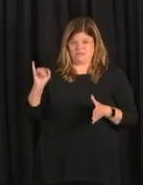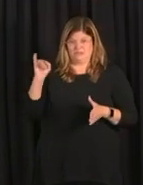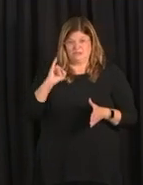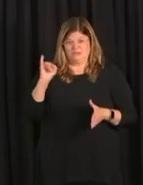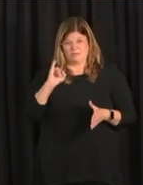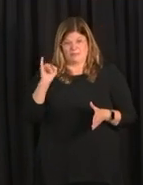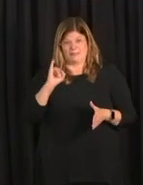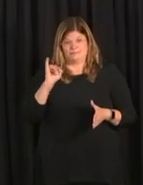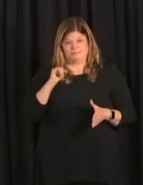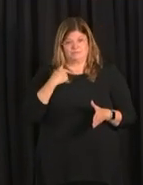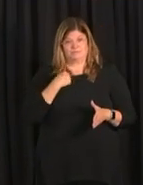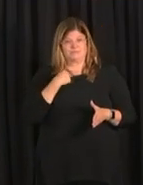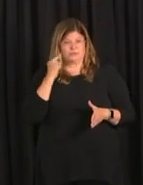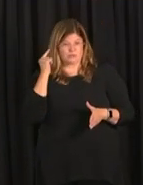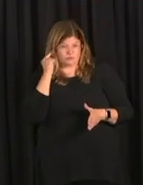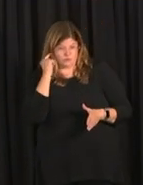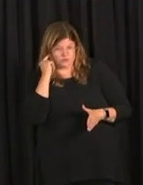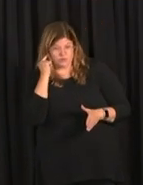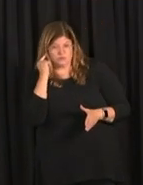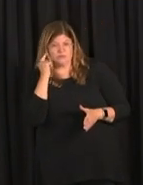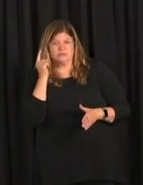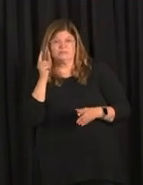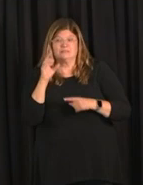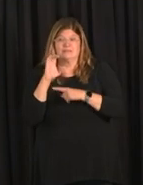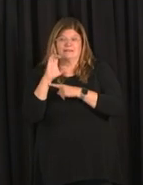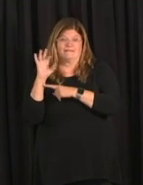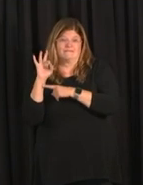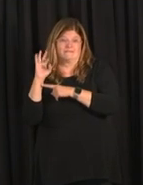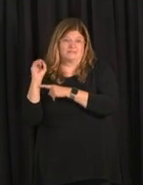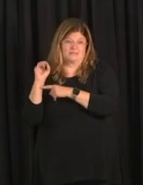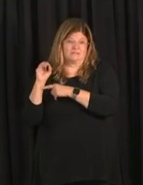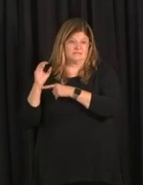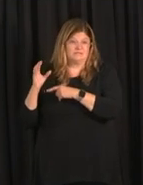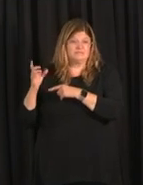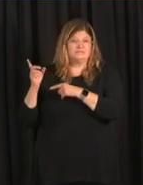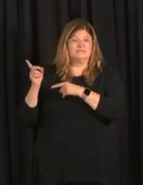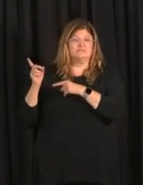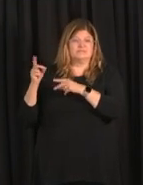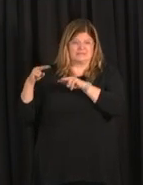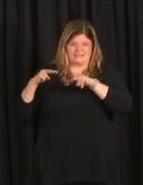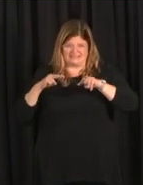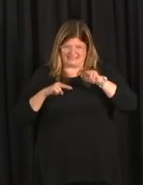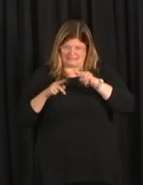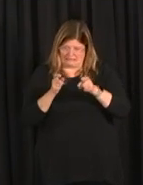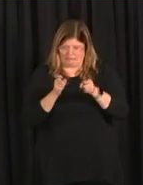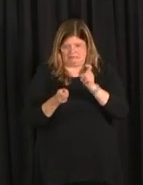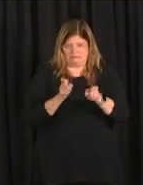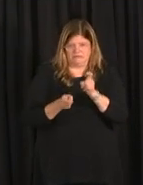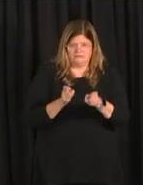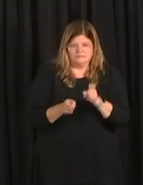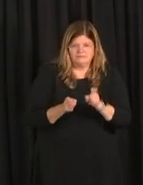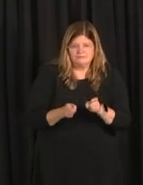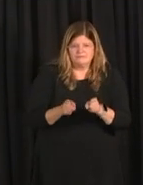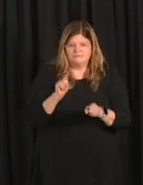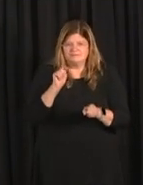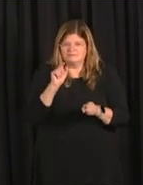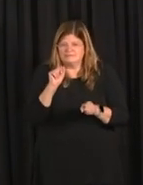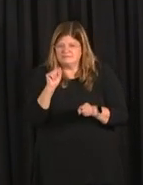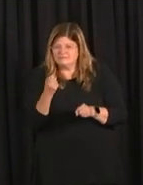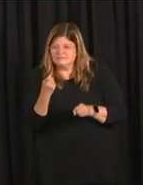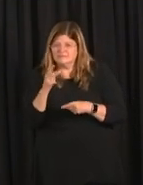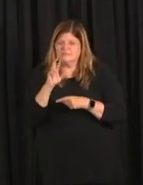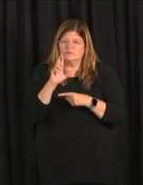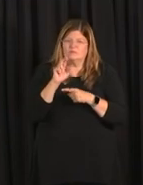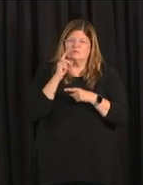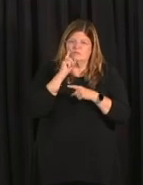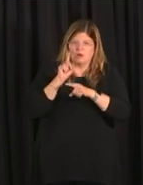I have heard from the chief financial officer that it's likely that we will have to look at adjusting the tax rate for unemployment